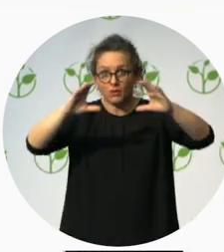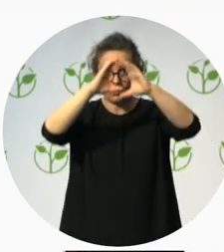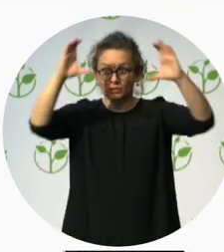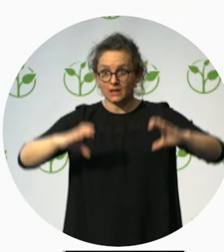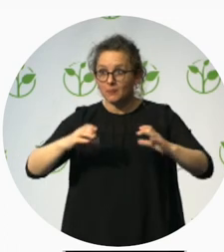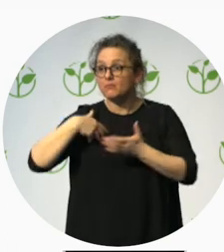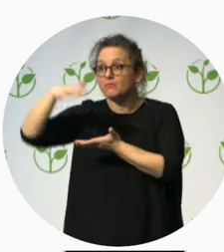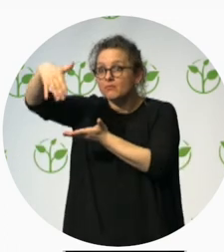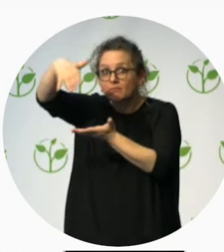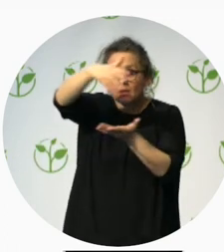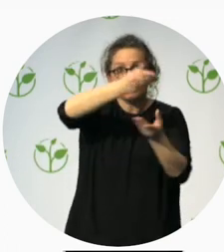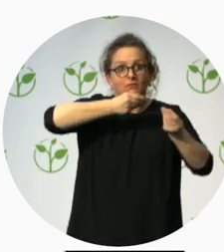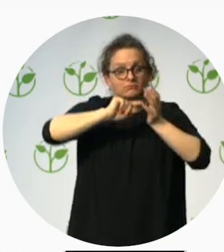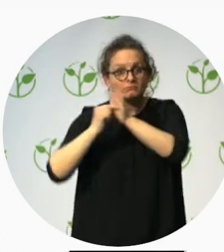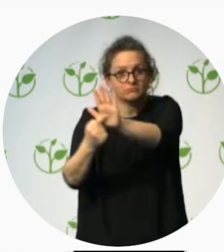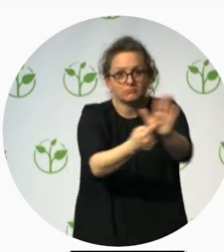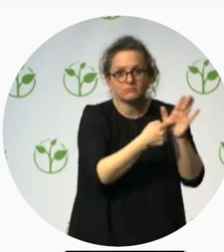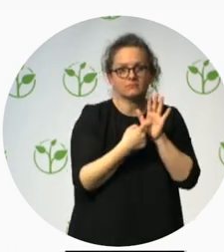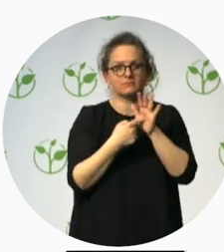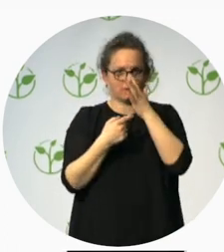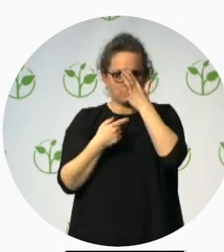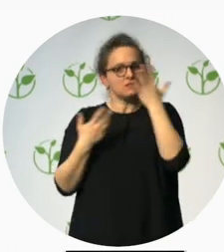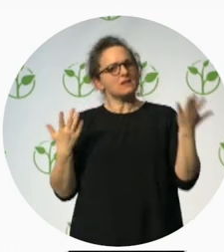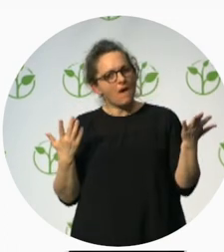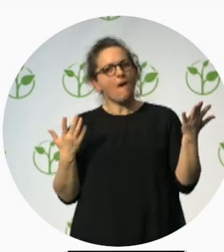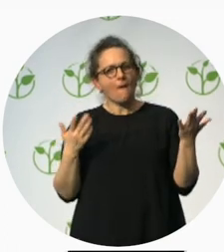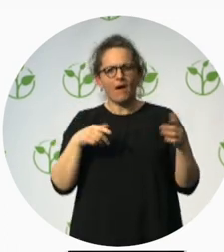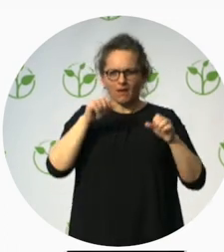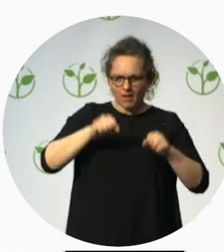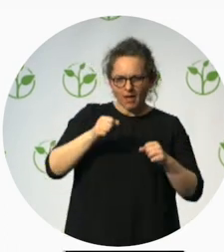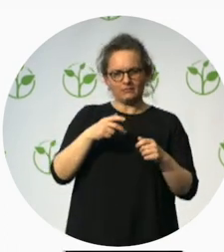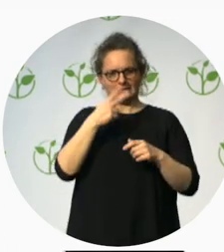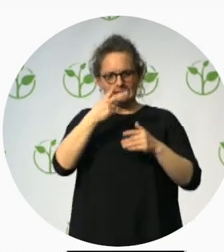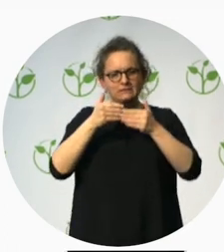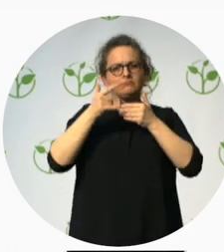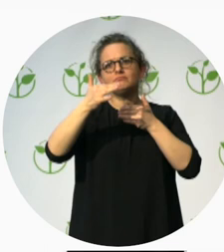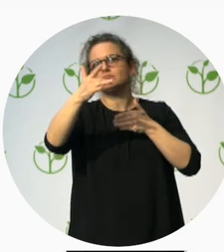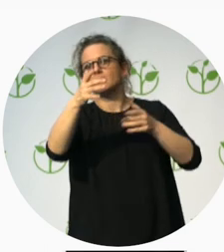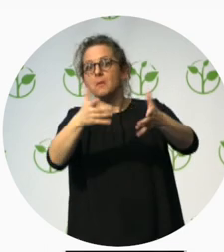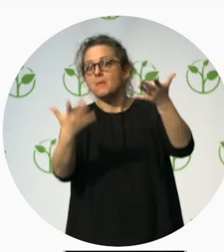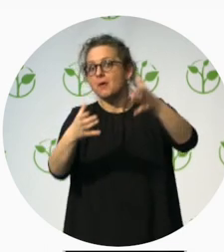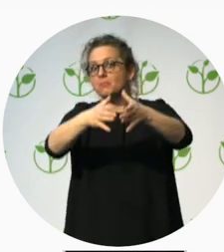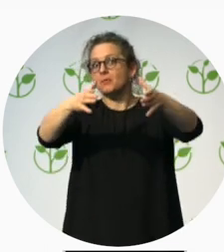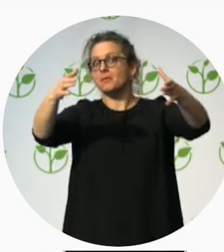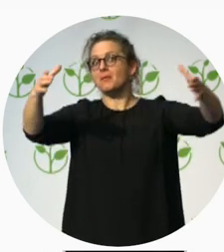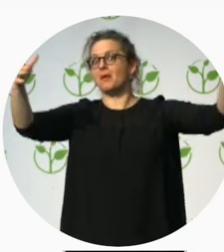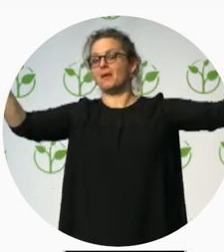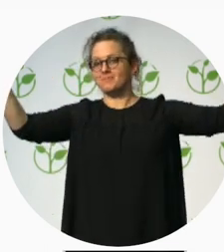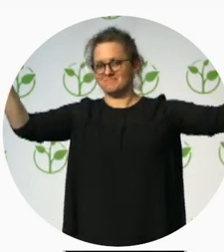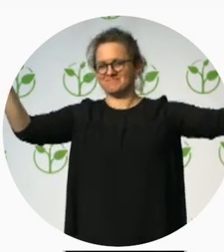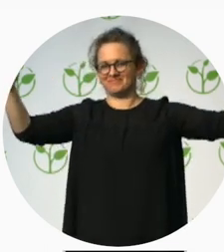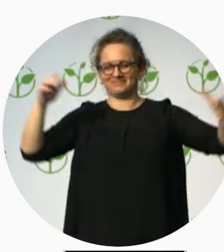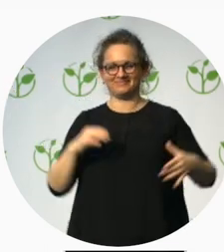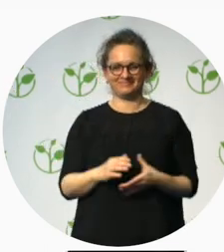to follow that way. Our third approach in Austria is accessibility.